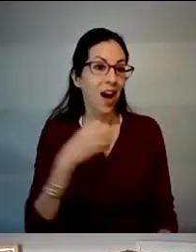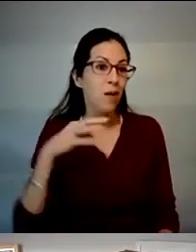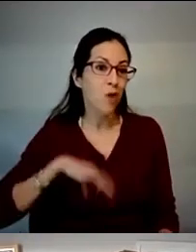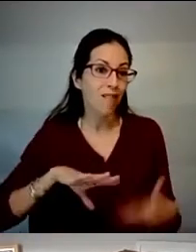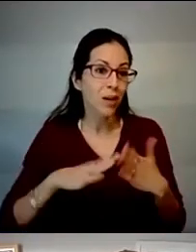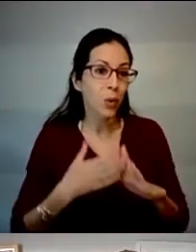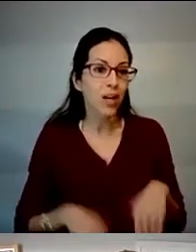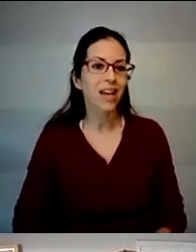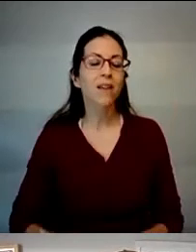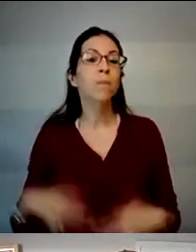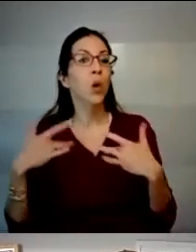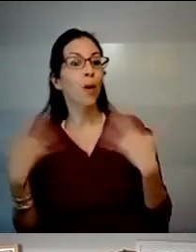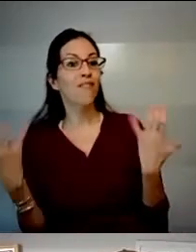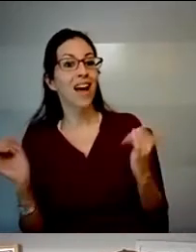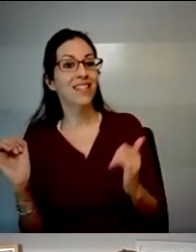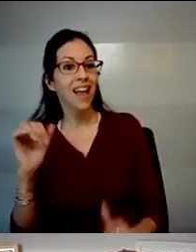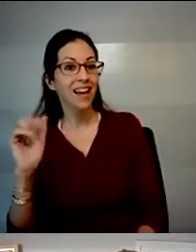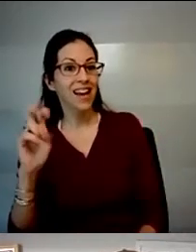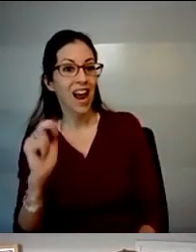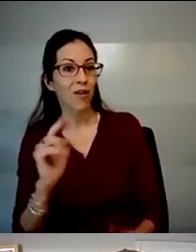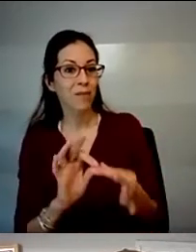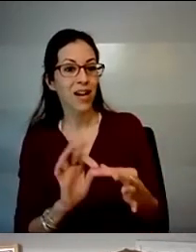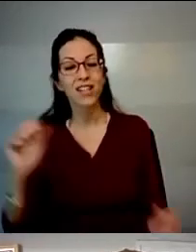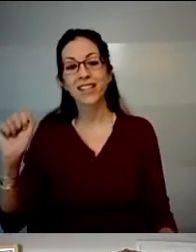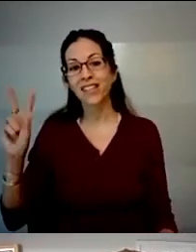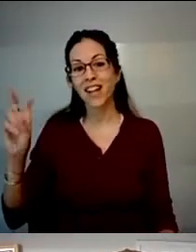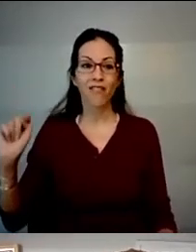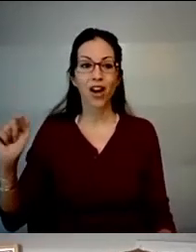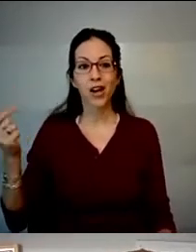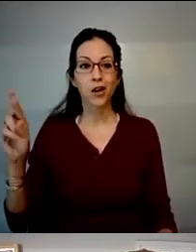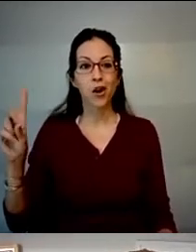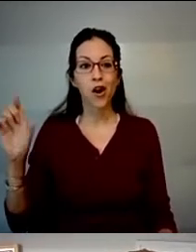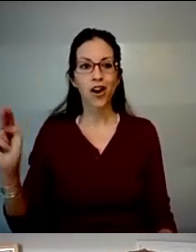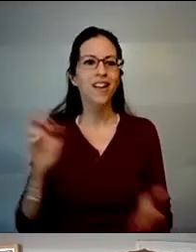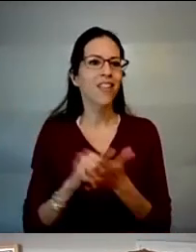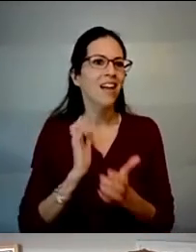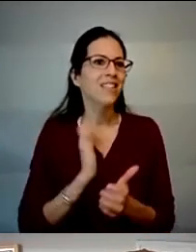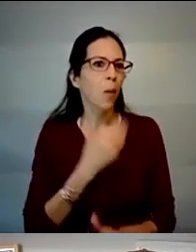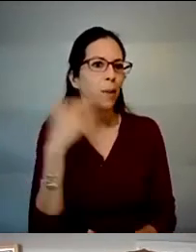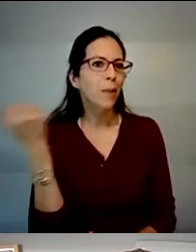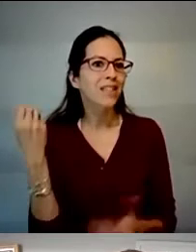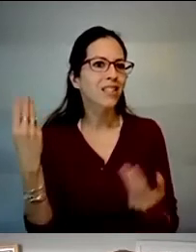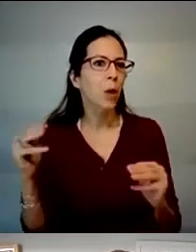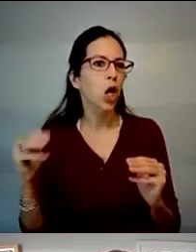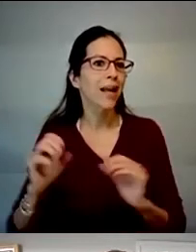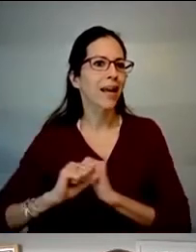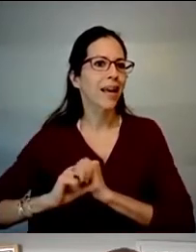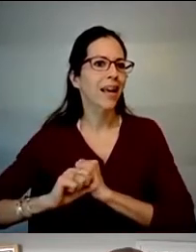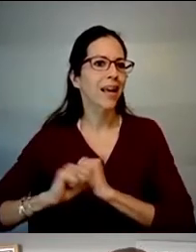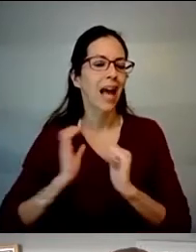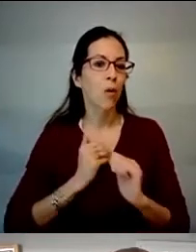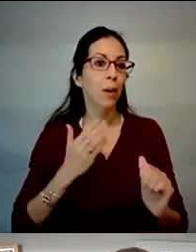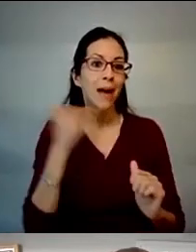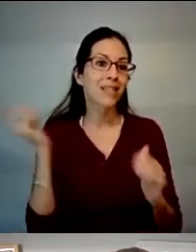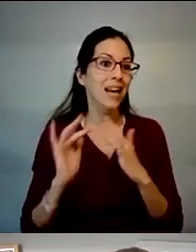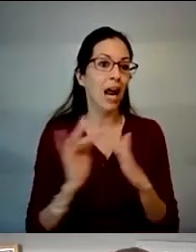Aaron's, the Avant Garden, and things similar to that are really our best marketing and really our best networking opportunities.